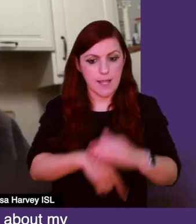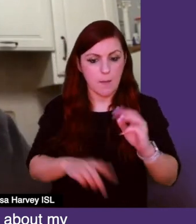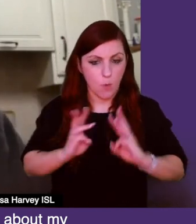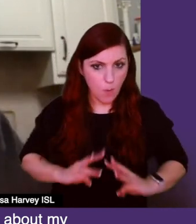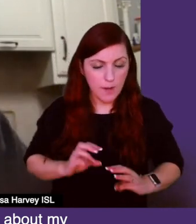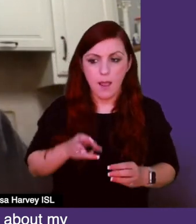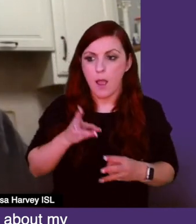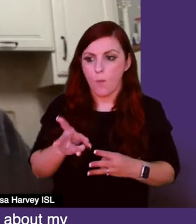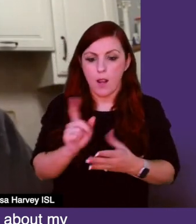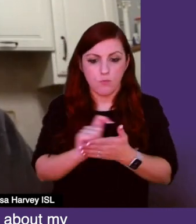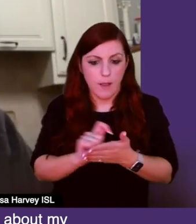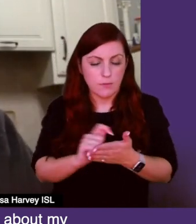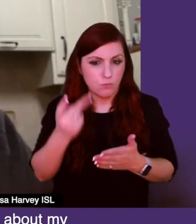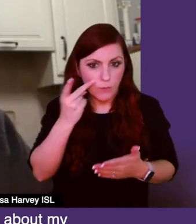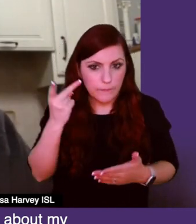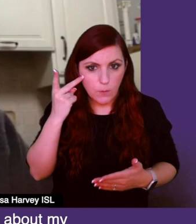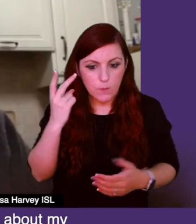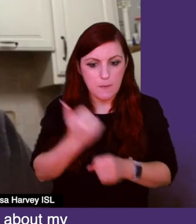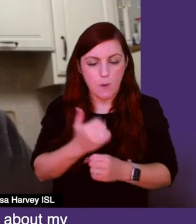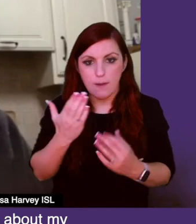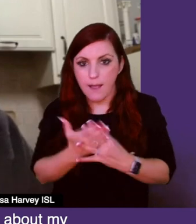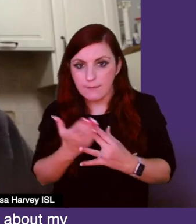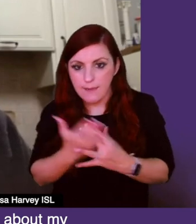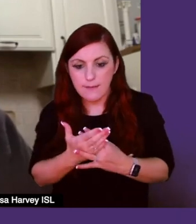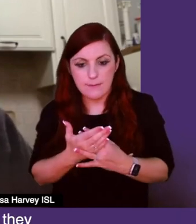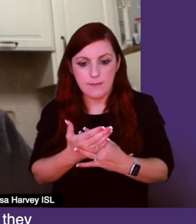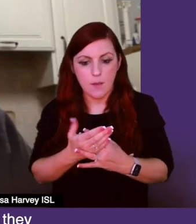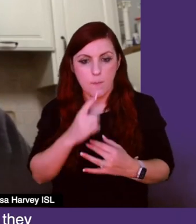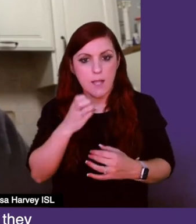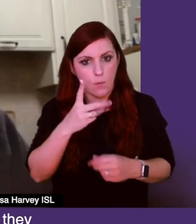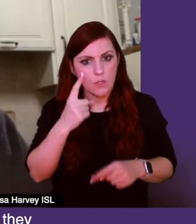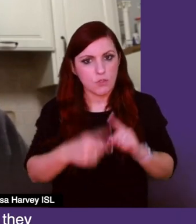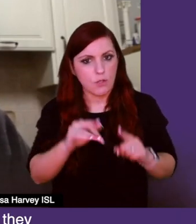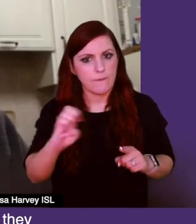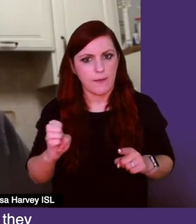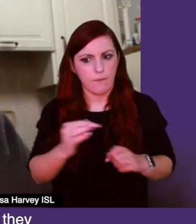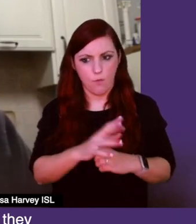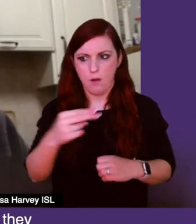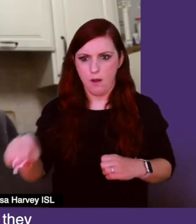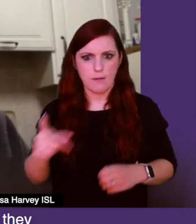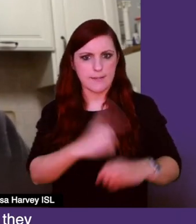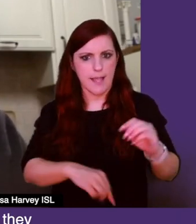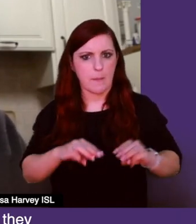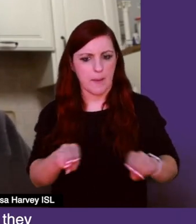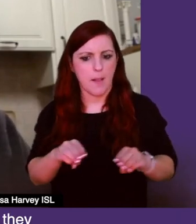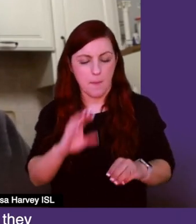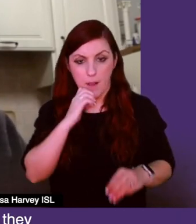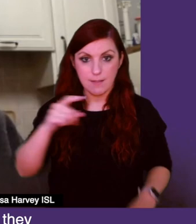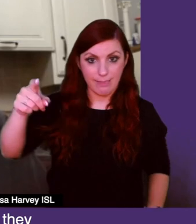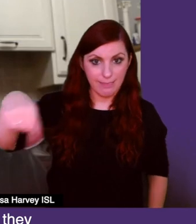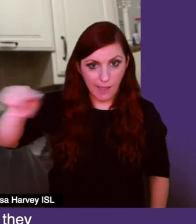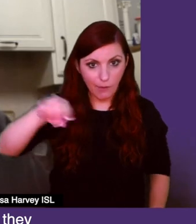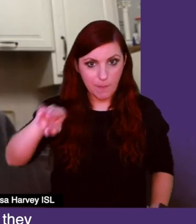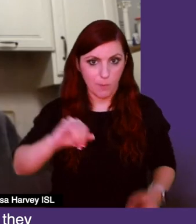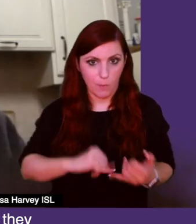woman. I will write my reviews around access, but I will charge a fee for non-disabled people, because they